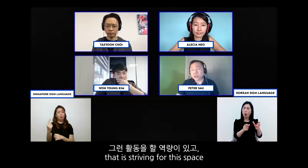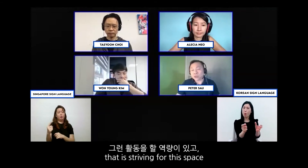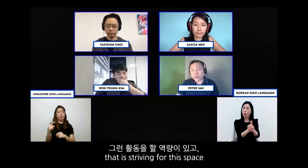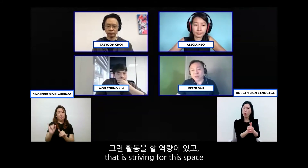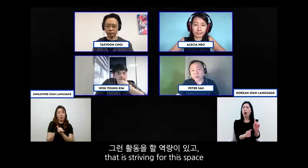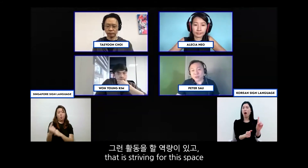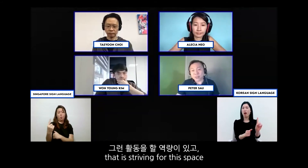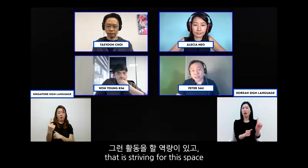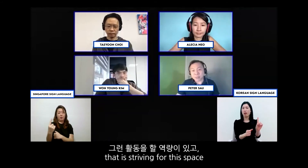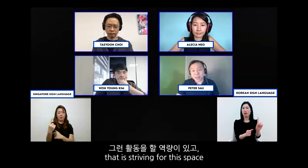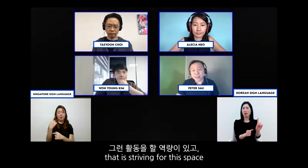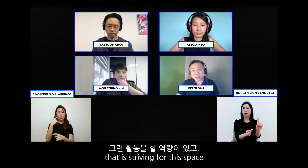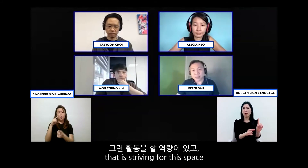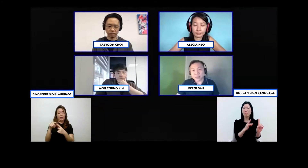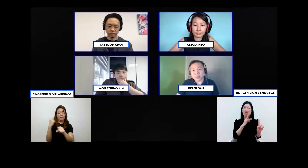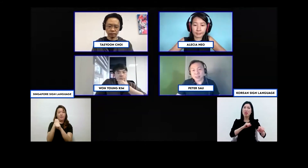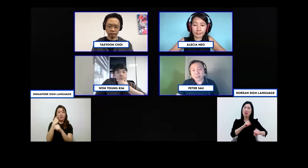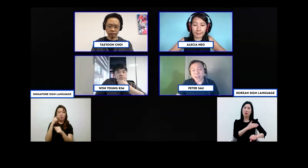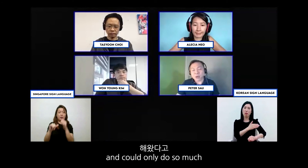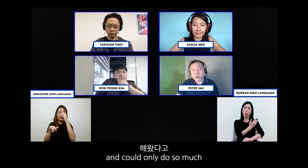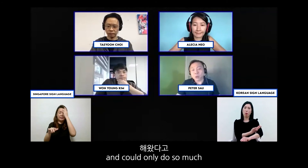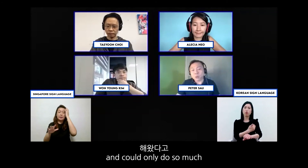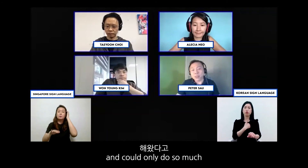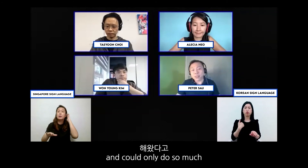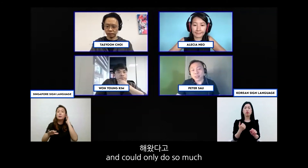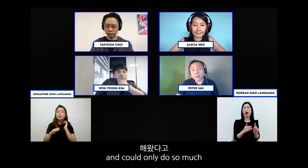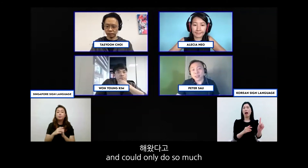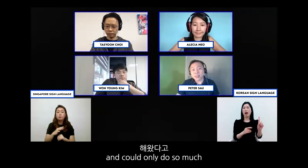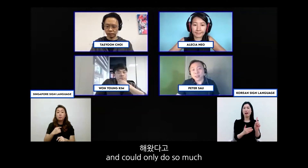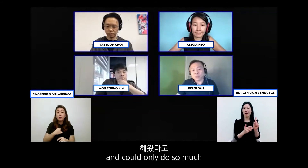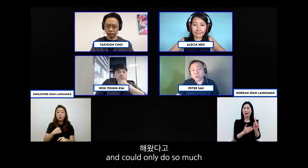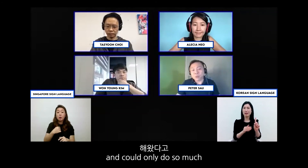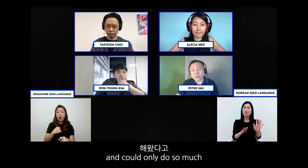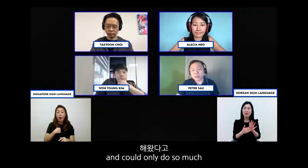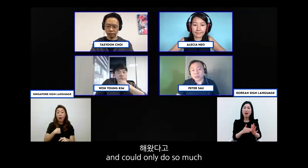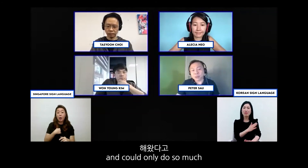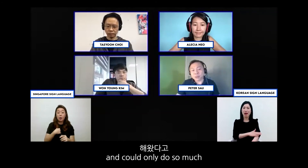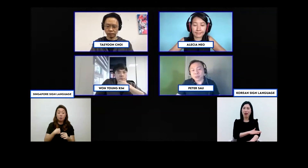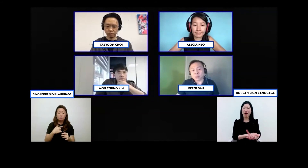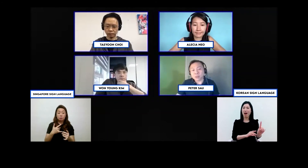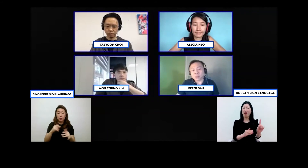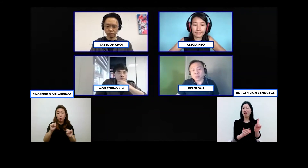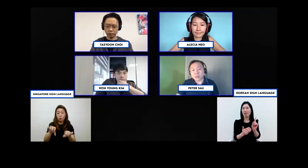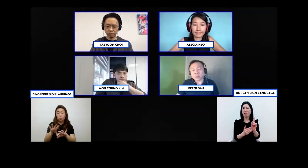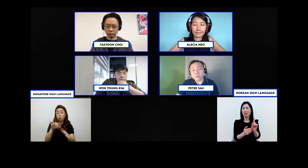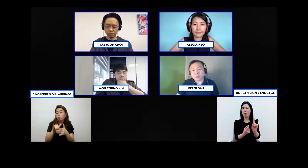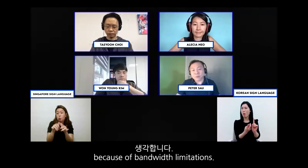is striving for this space and could only do so much